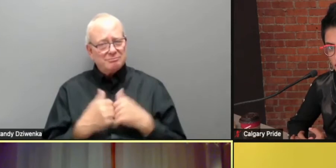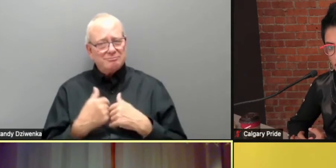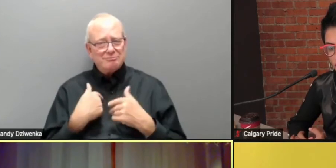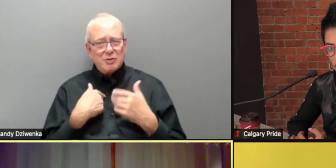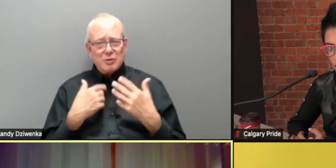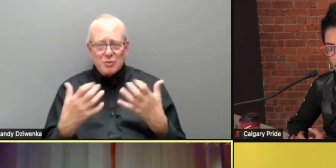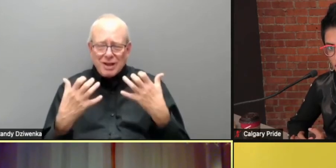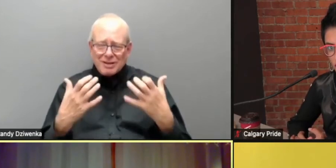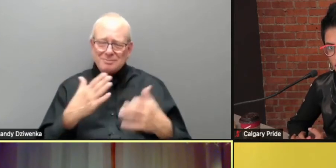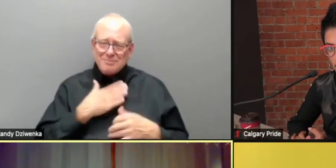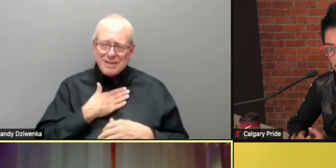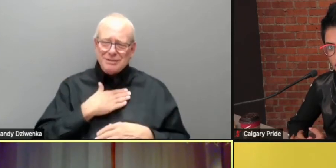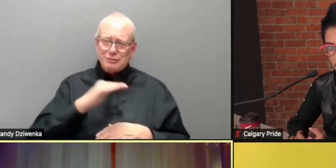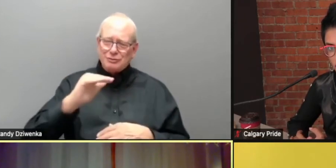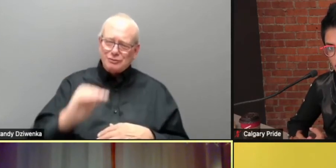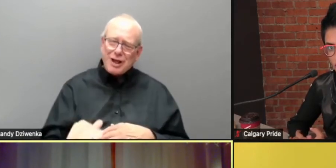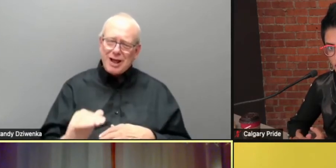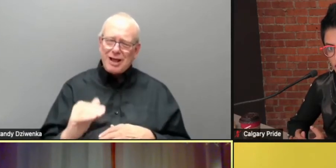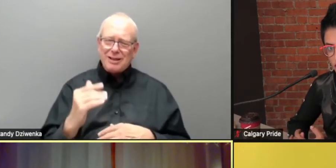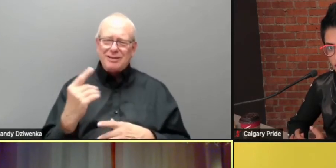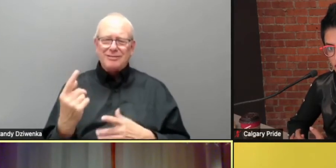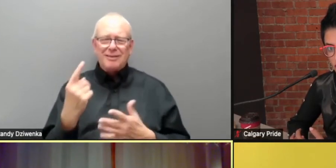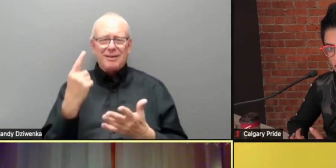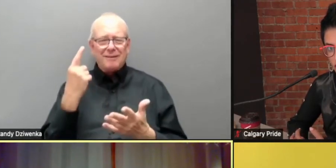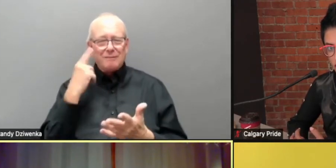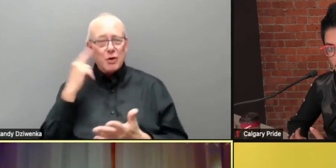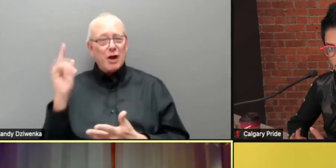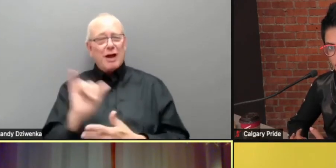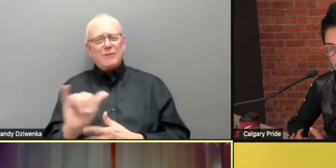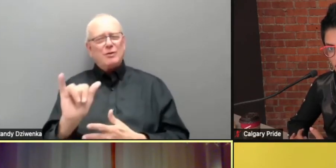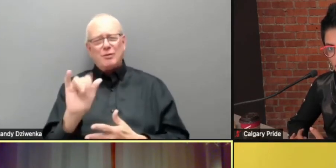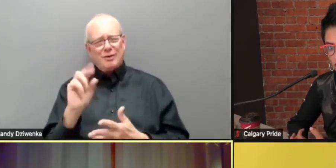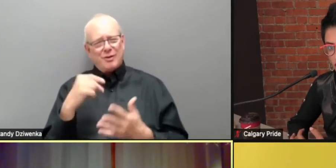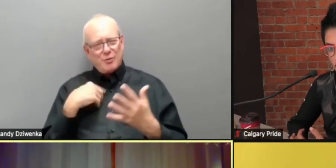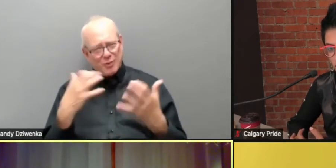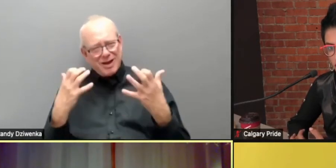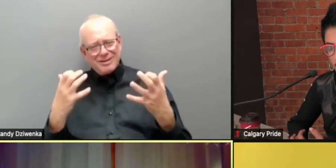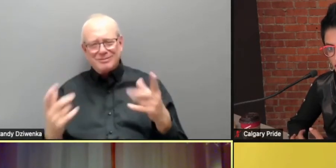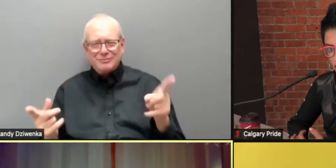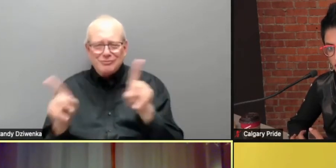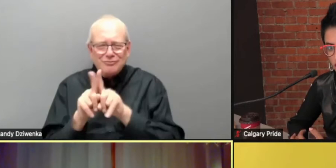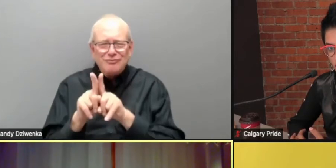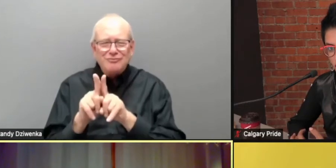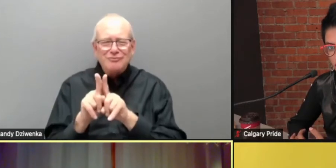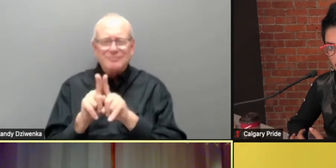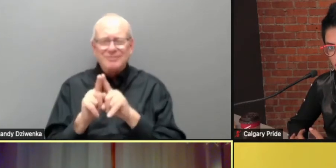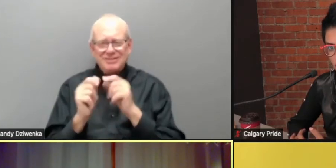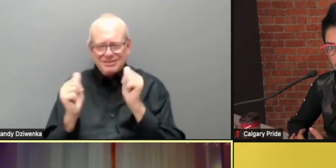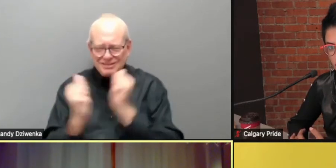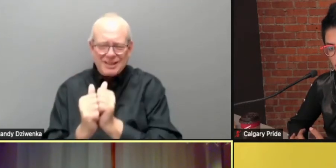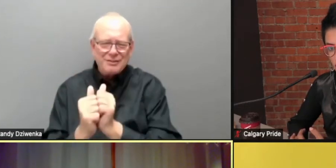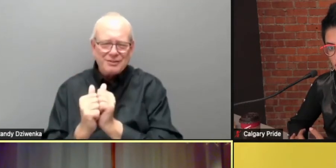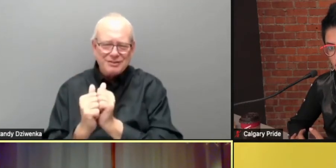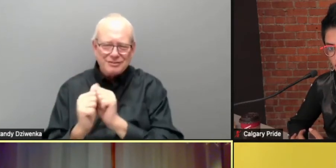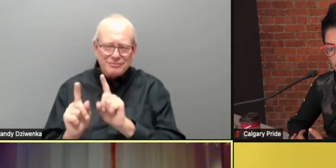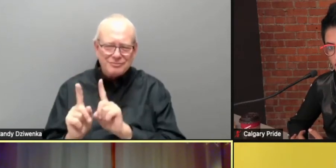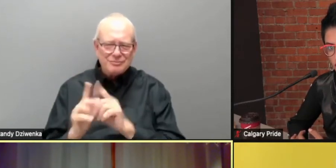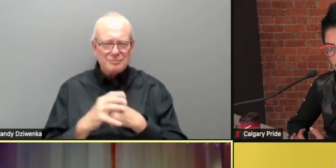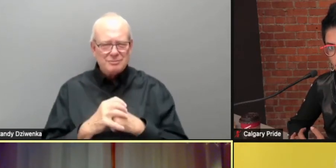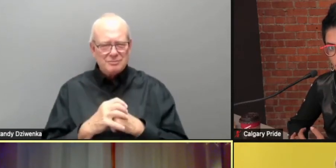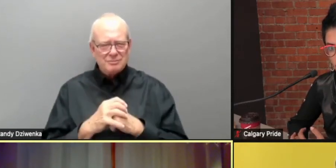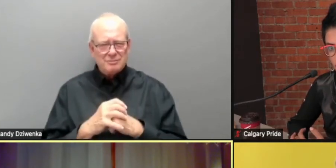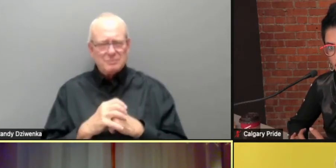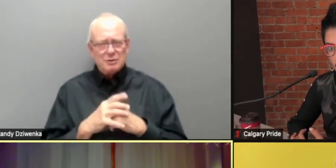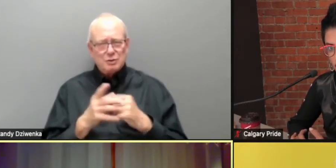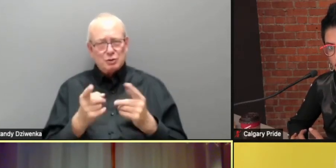child to have a companion who can understand that child. Nobody wants the children, regardless of sex, to be living